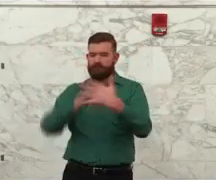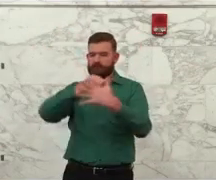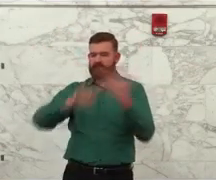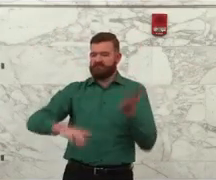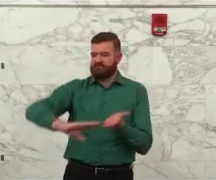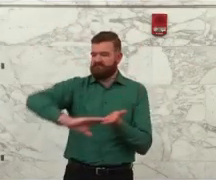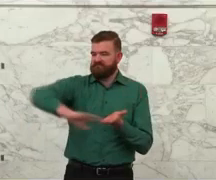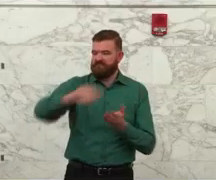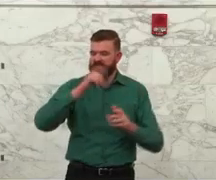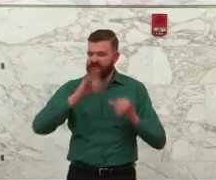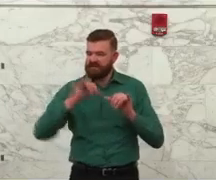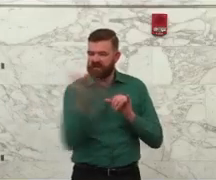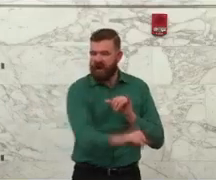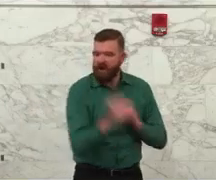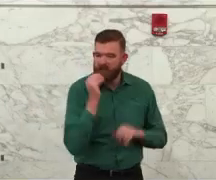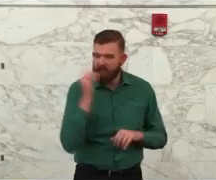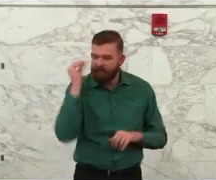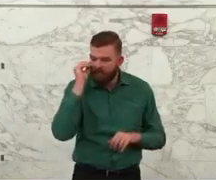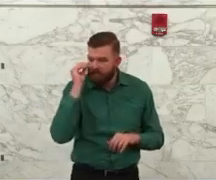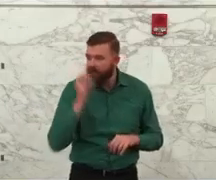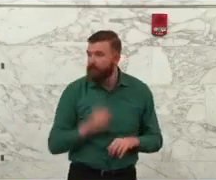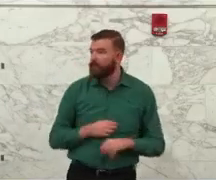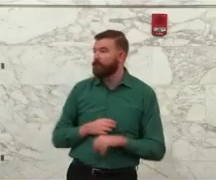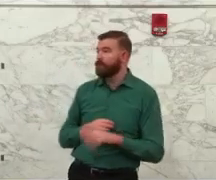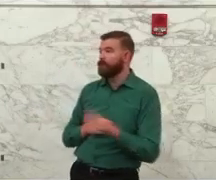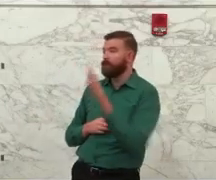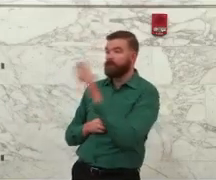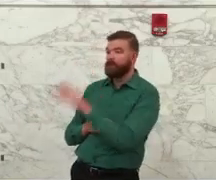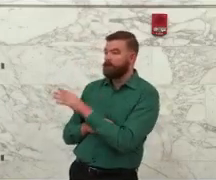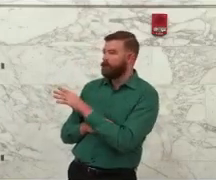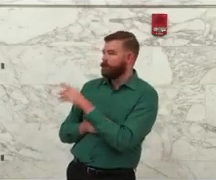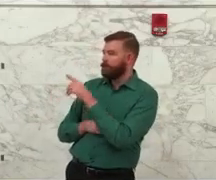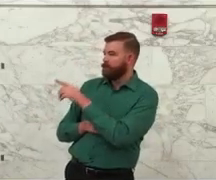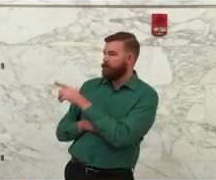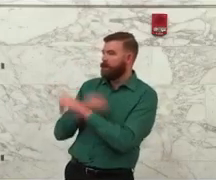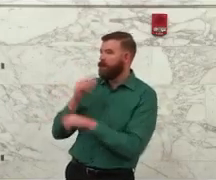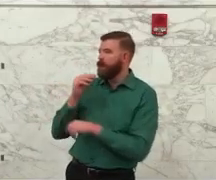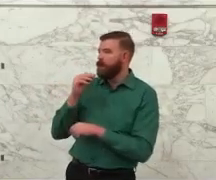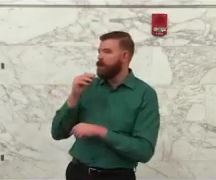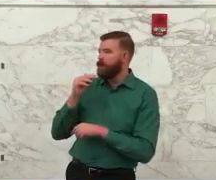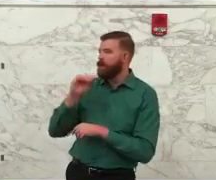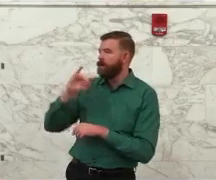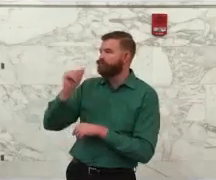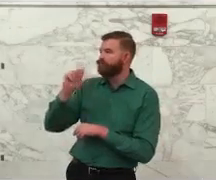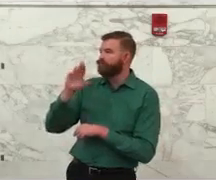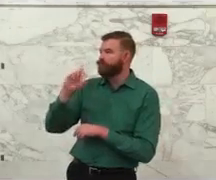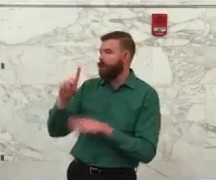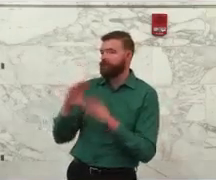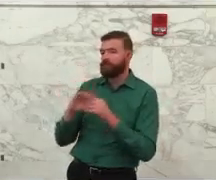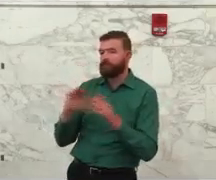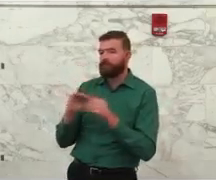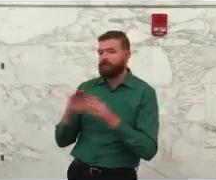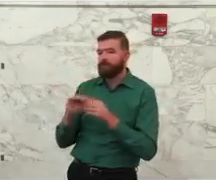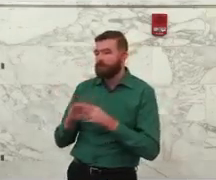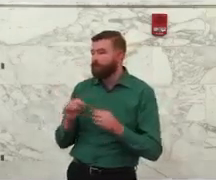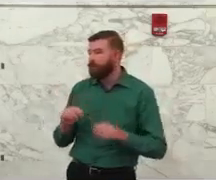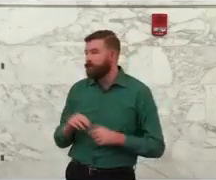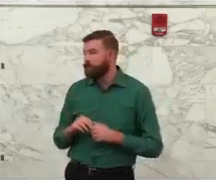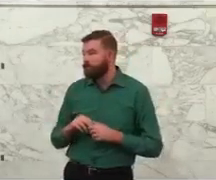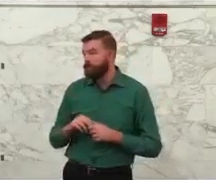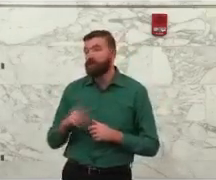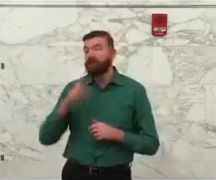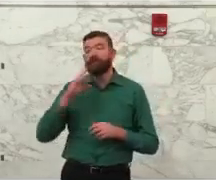To what extent are our blessed enemies out there deliberately sowing confusion among our people? So thanks, Governor.